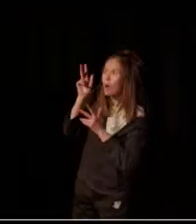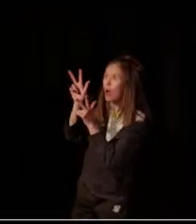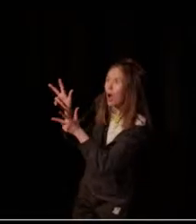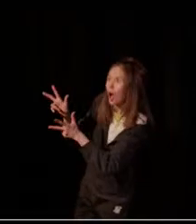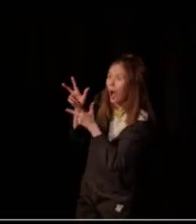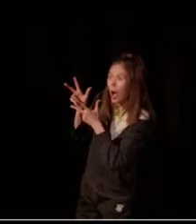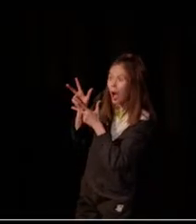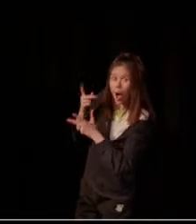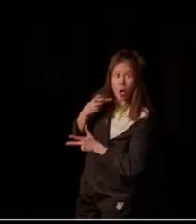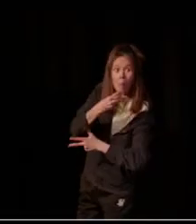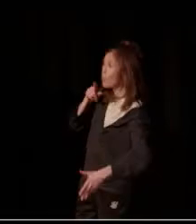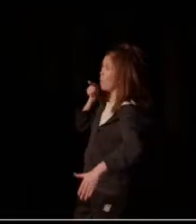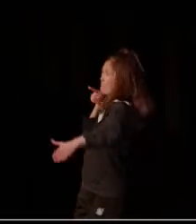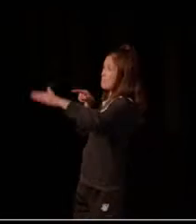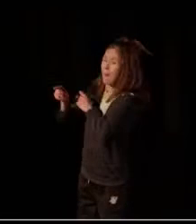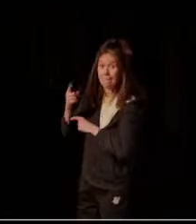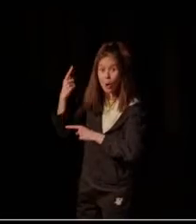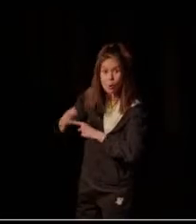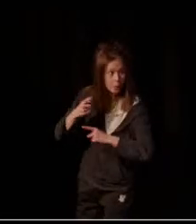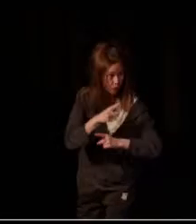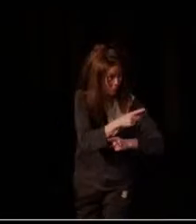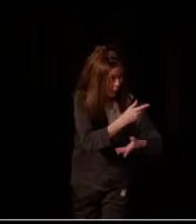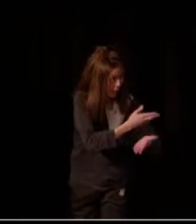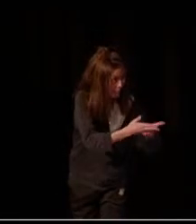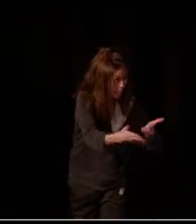and I both cry lost, and so good night.